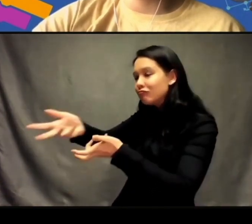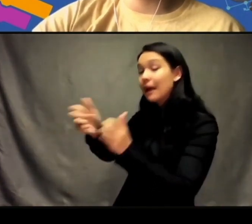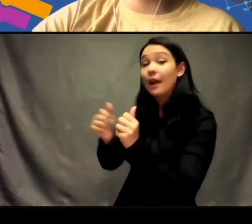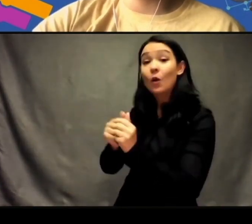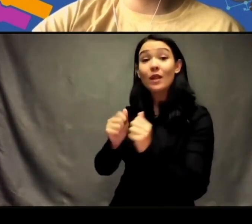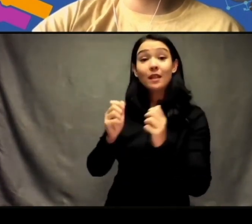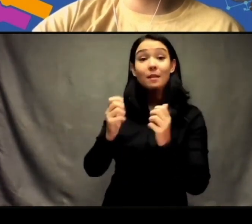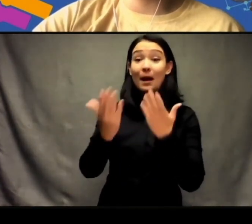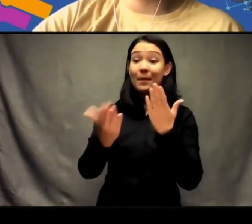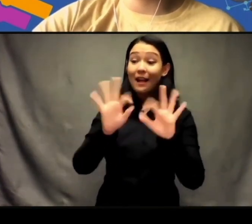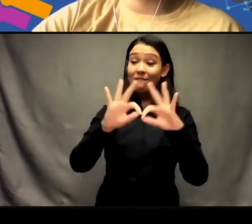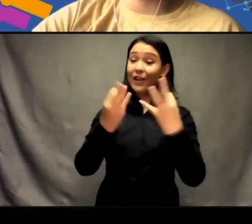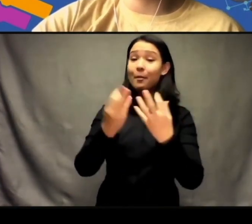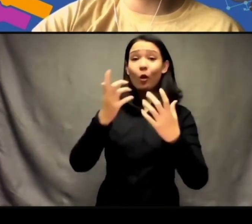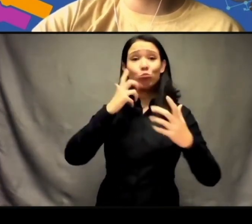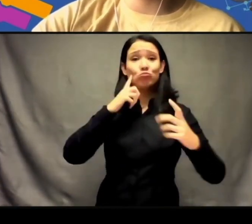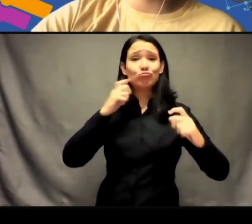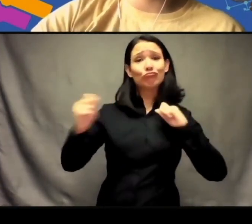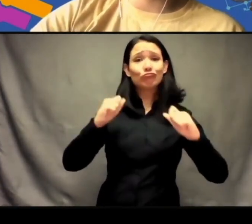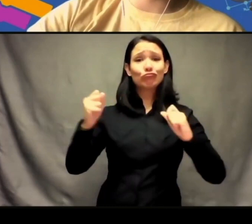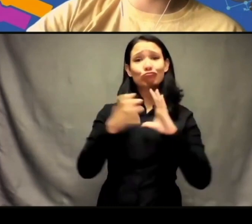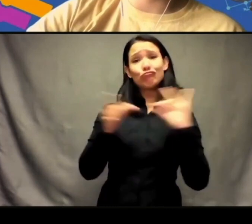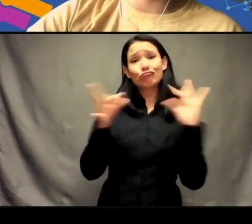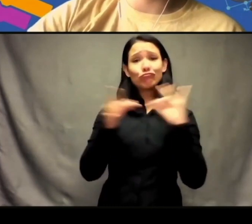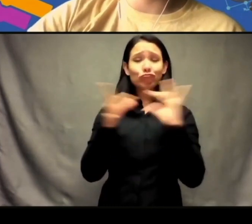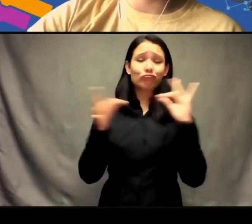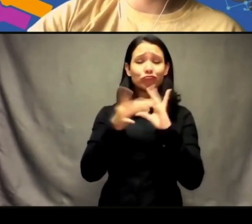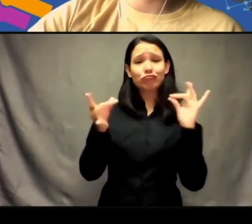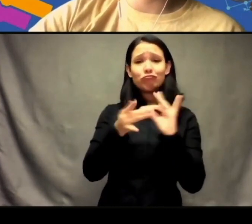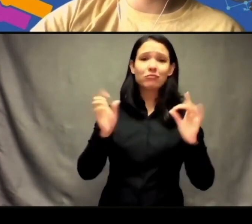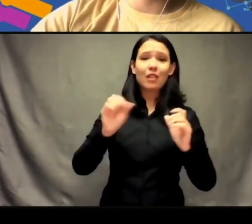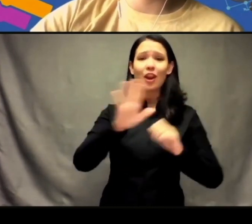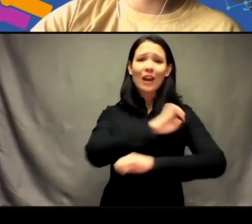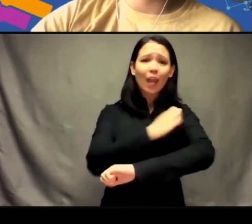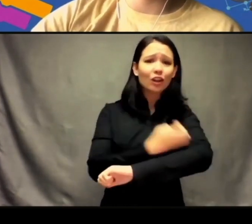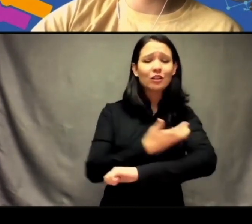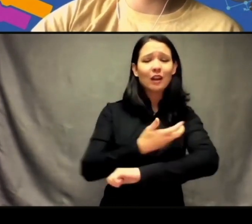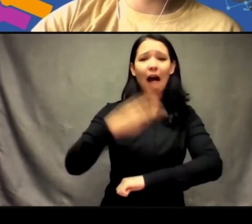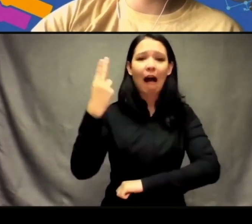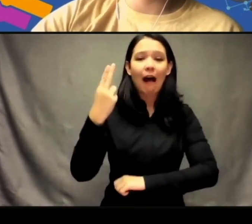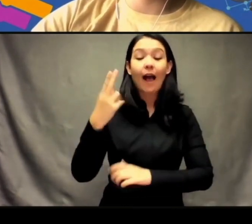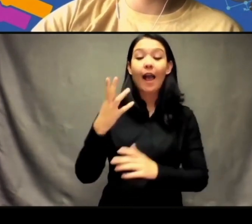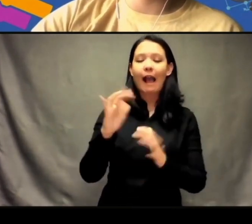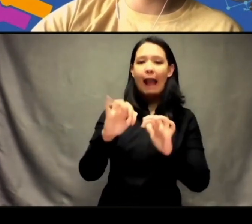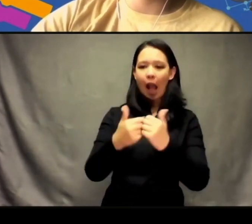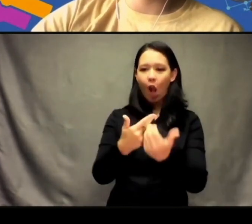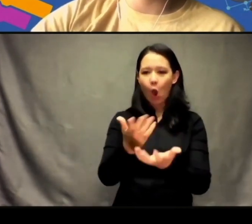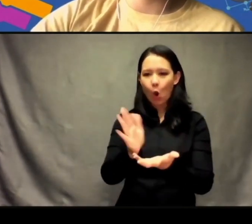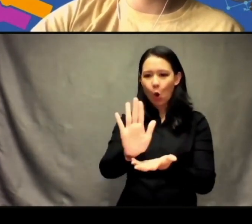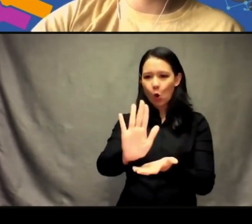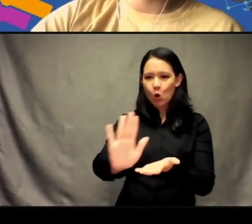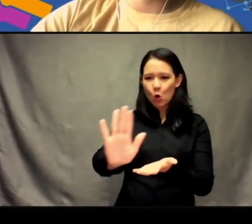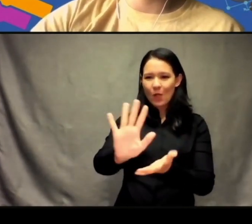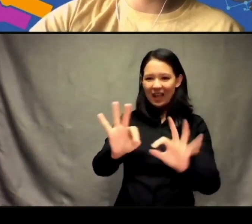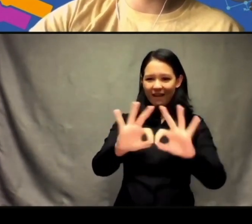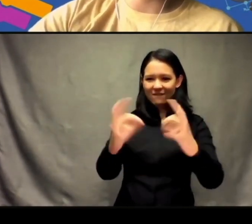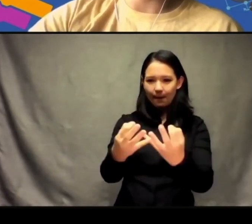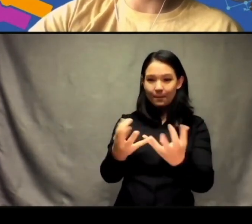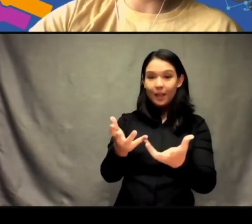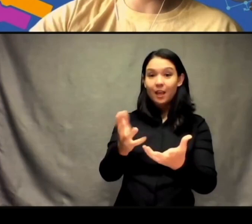energetic, it's finding ways to channel that energy to support the rest of the families in the